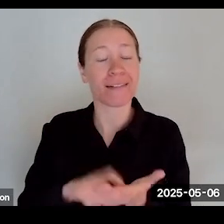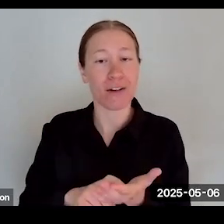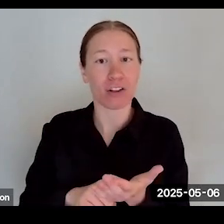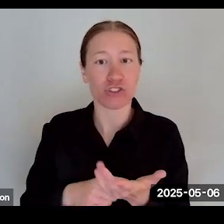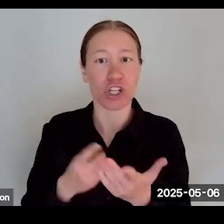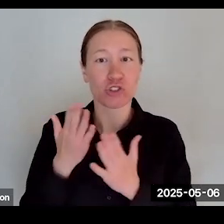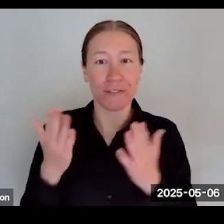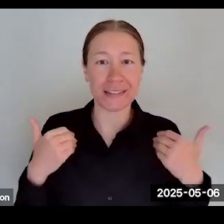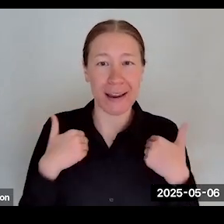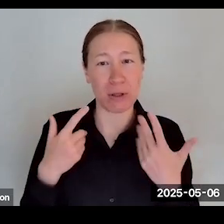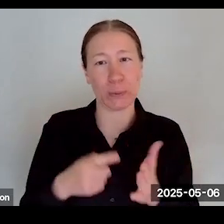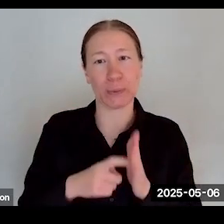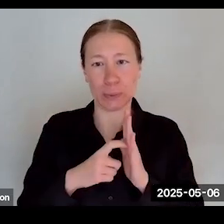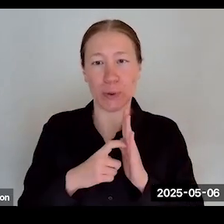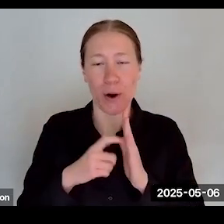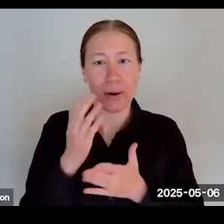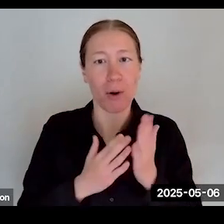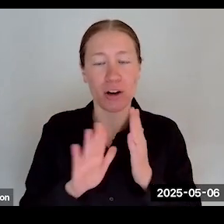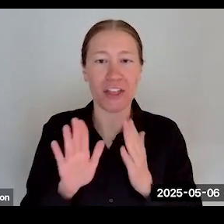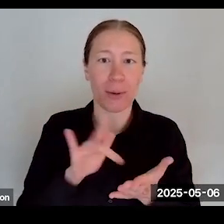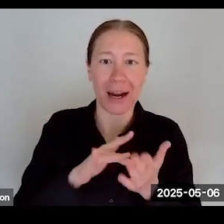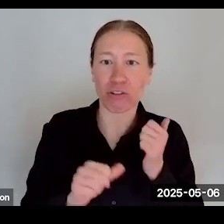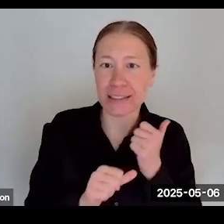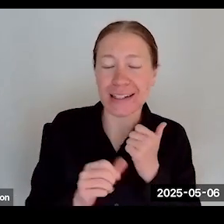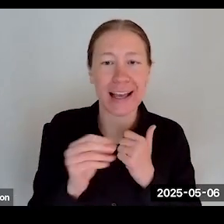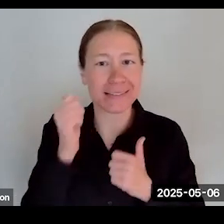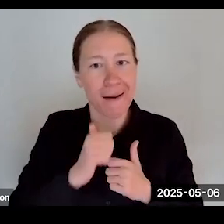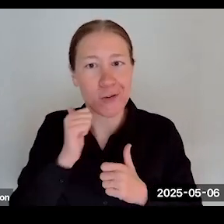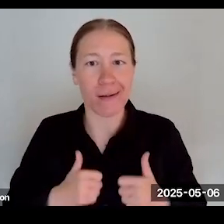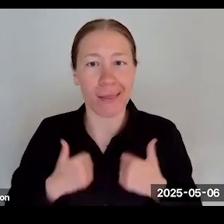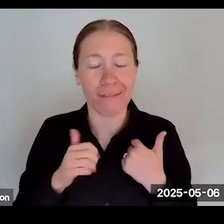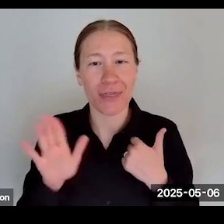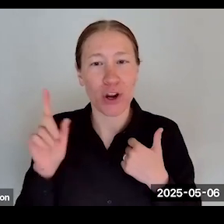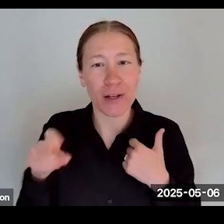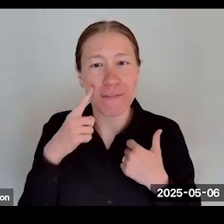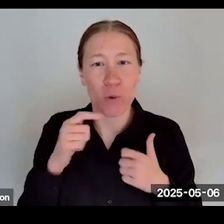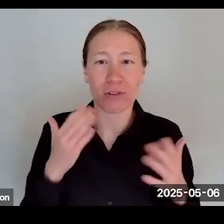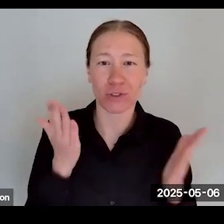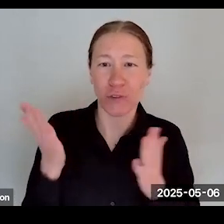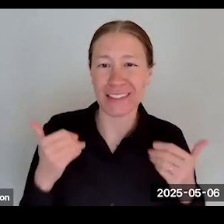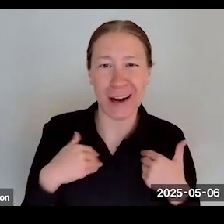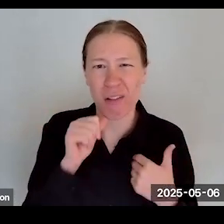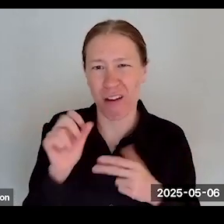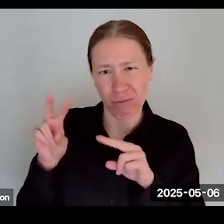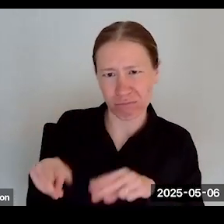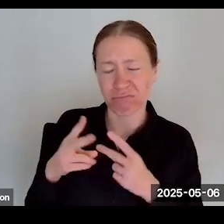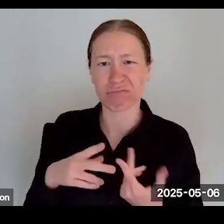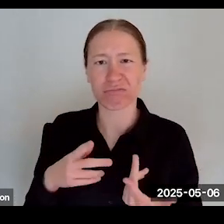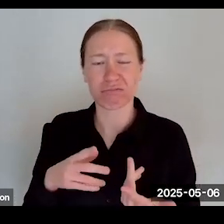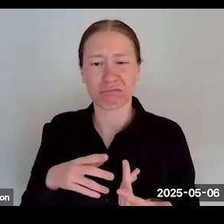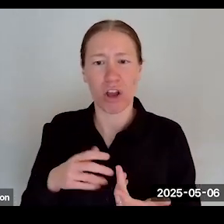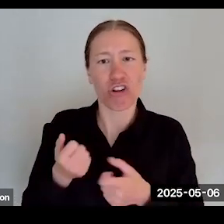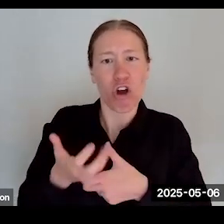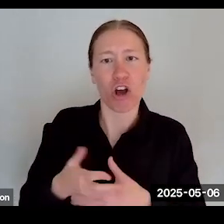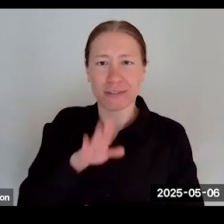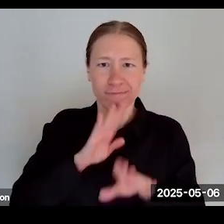needed piece of the owner's medical assistance and daily life, and their need for a service animal should not be frowned upon, cause frustration, or lead